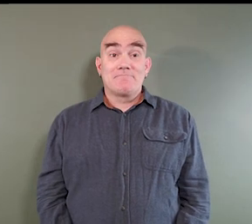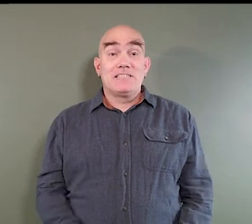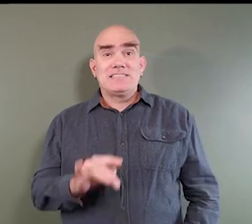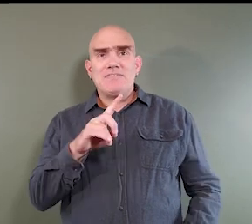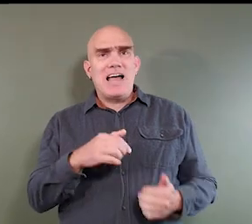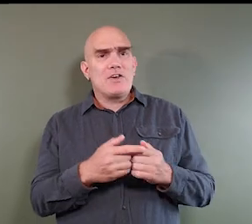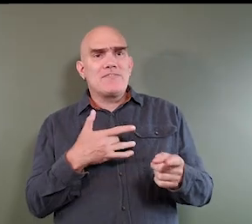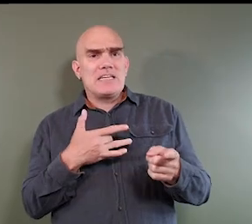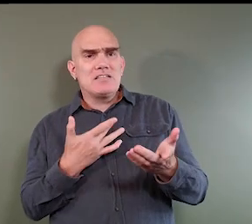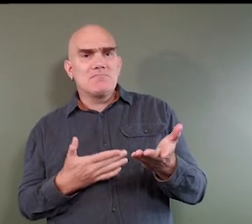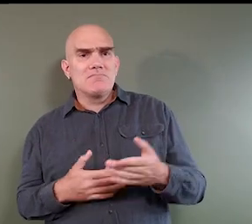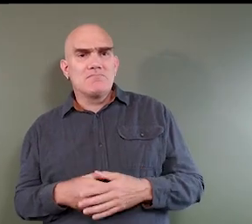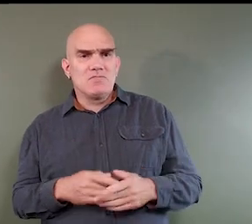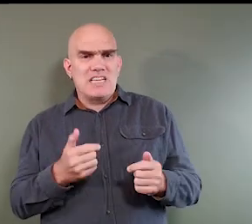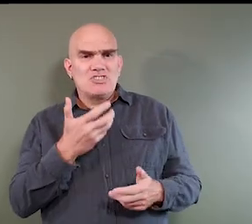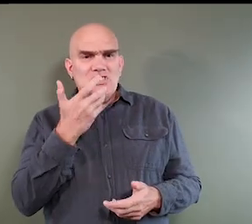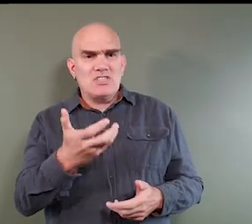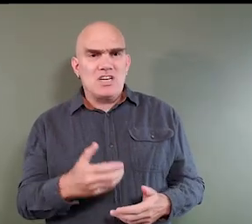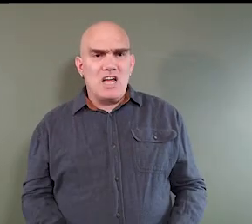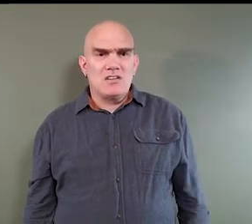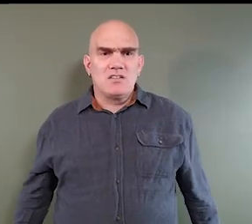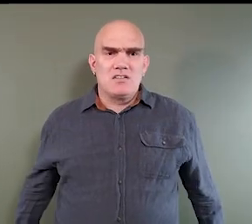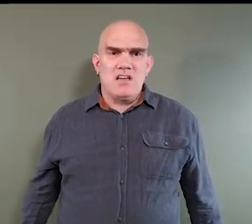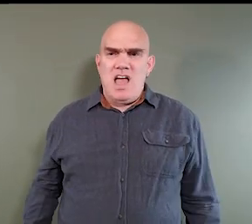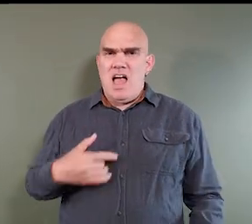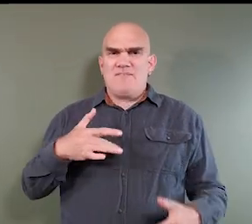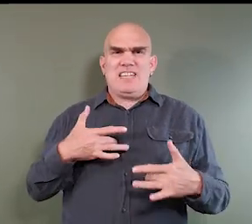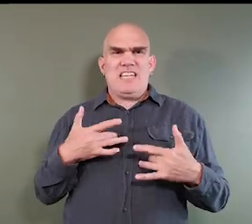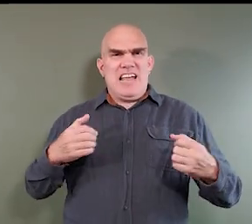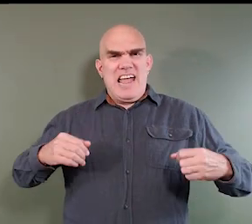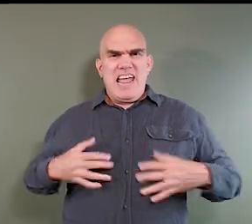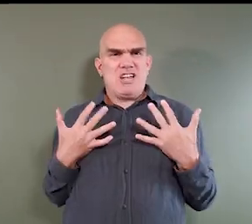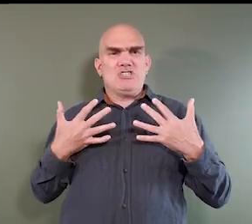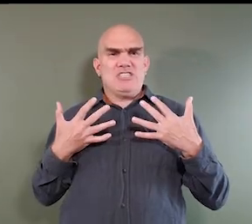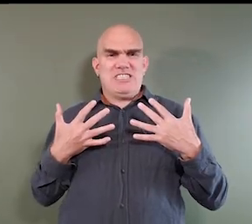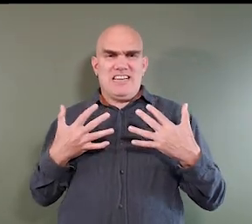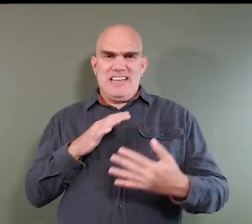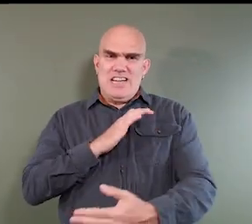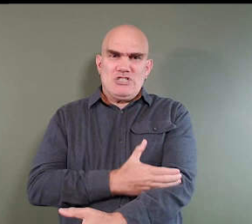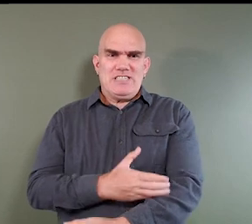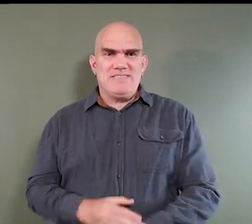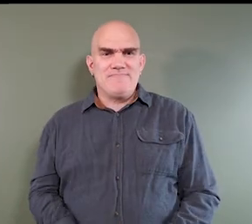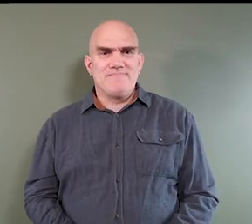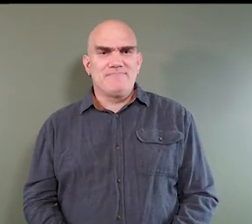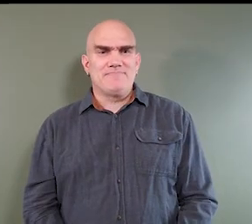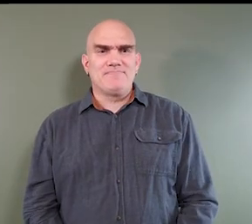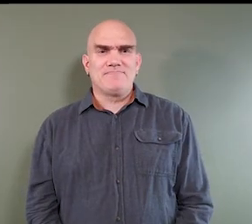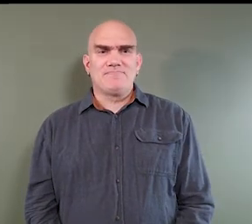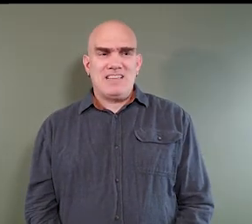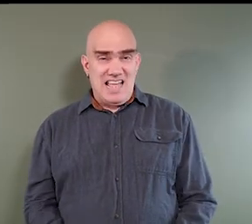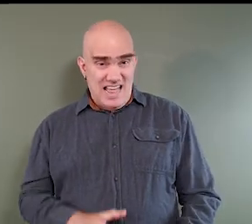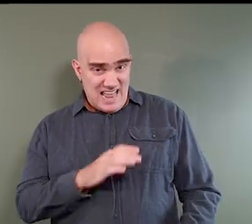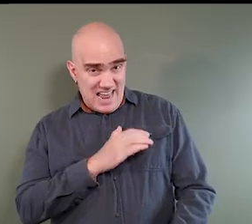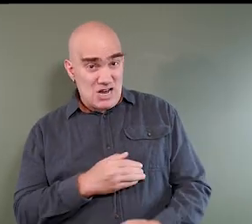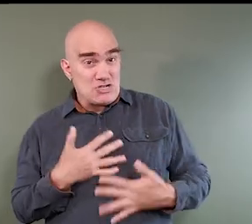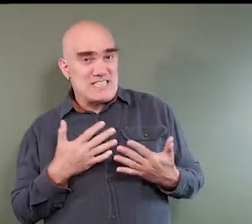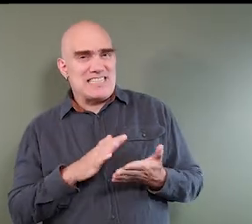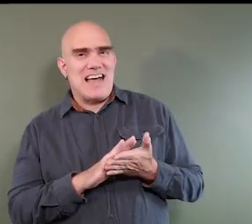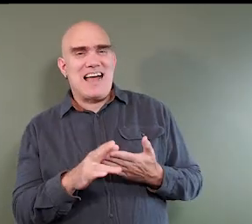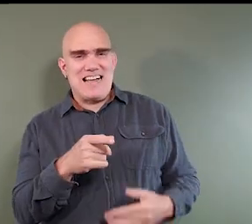David, how are you feeling? You can shout it out. I'm feeling energized.